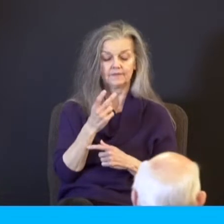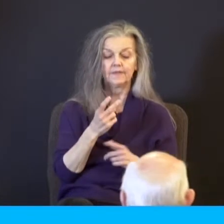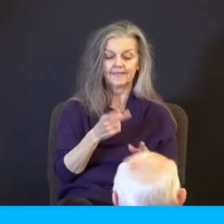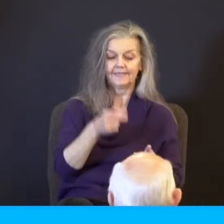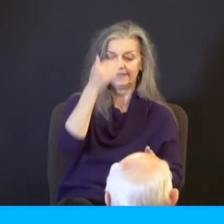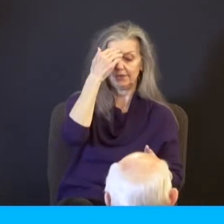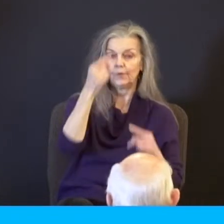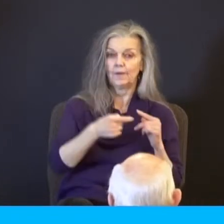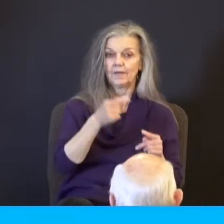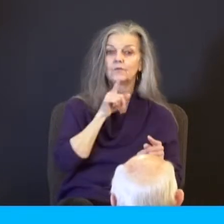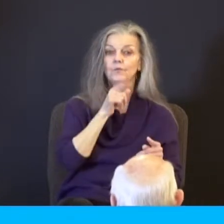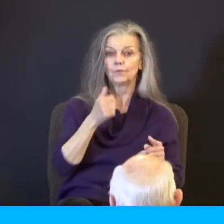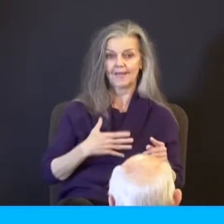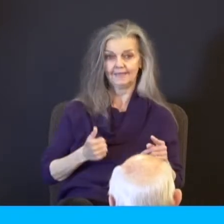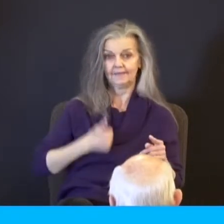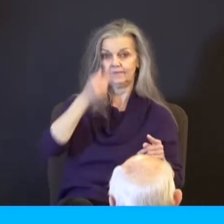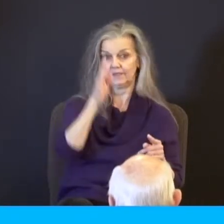living God.